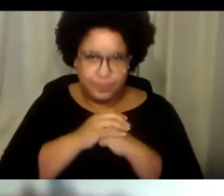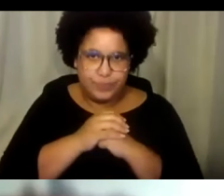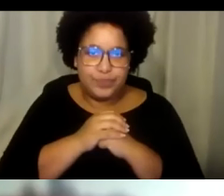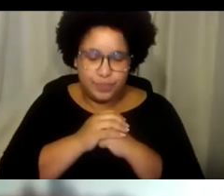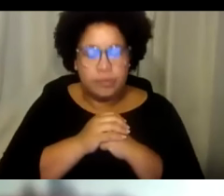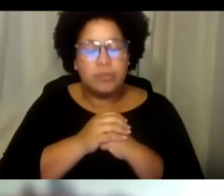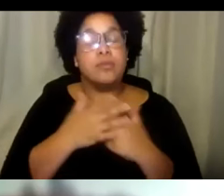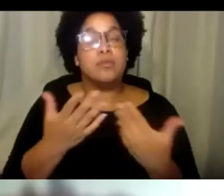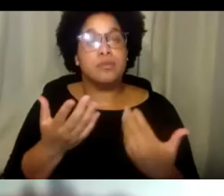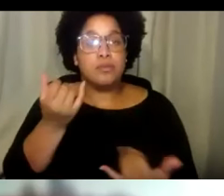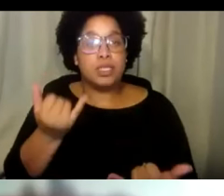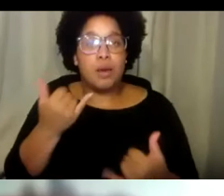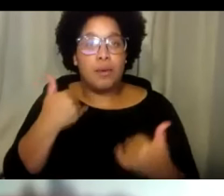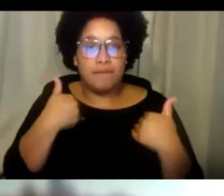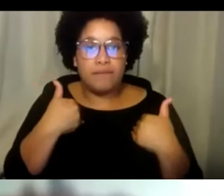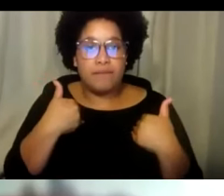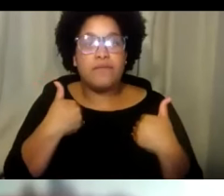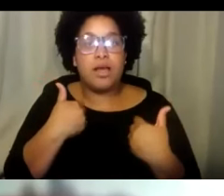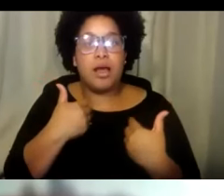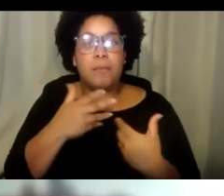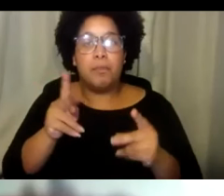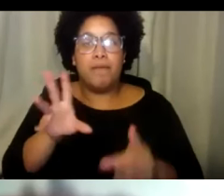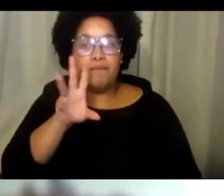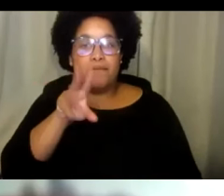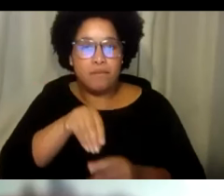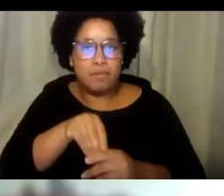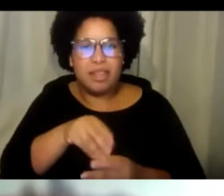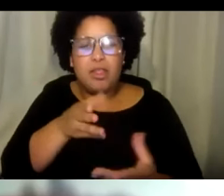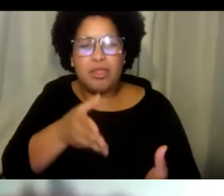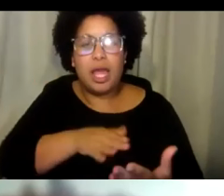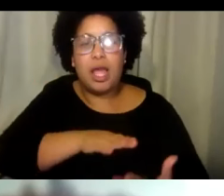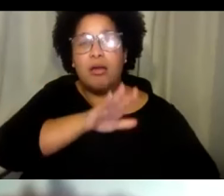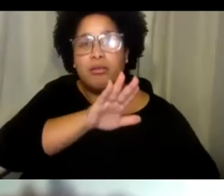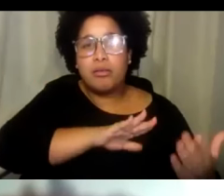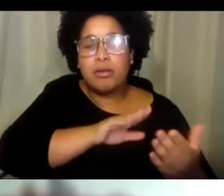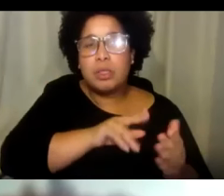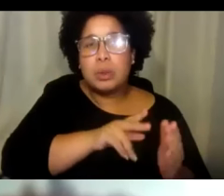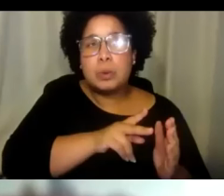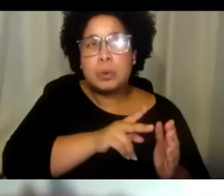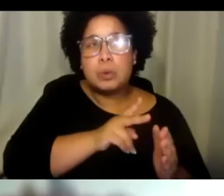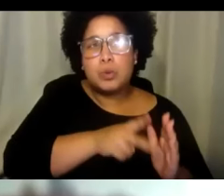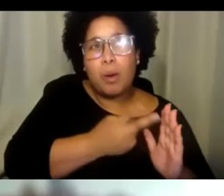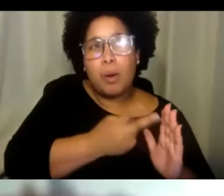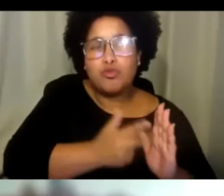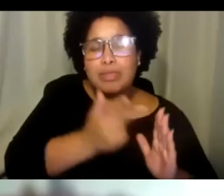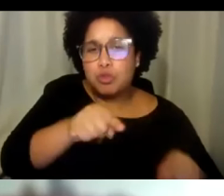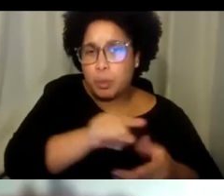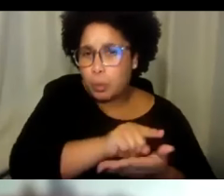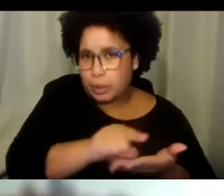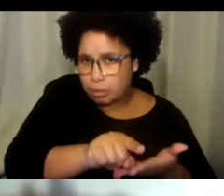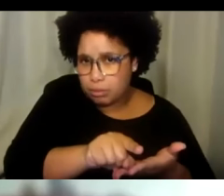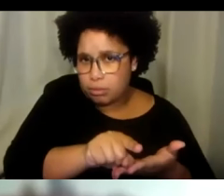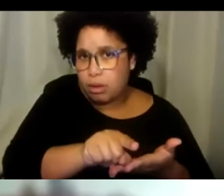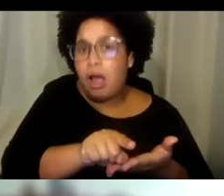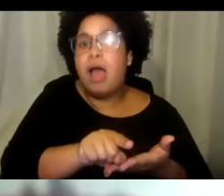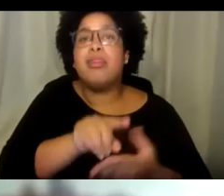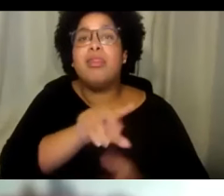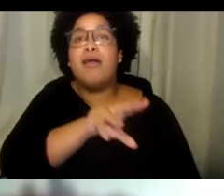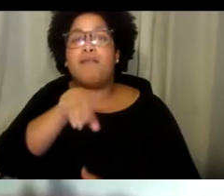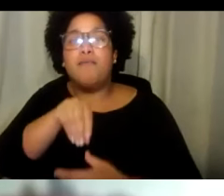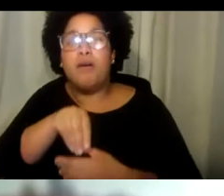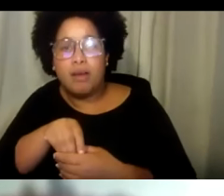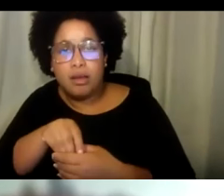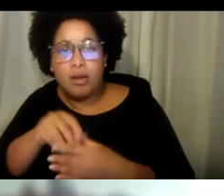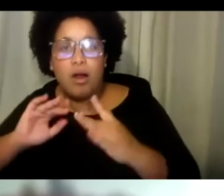so now we have participants that are on site maybe 2 to 3 days a week, and then they participate in our